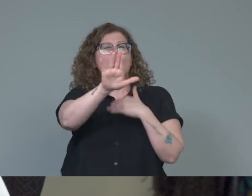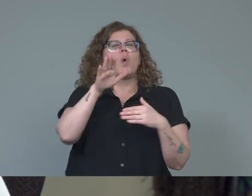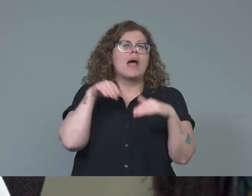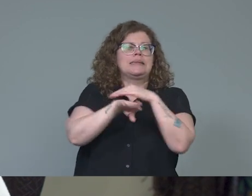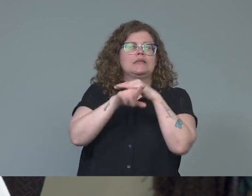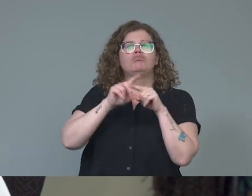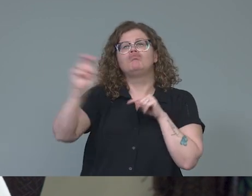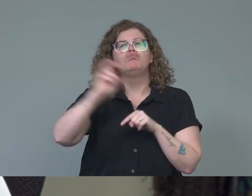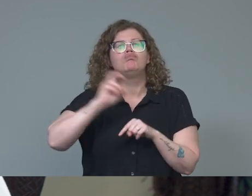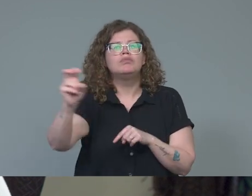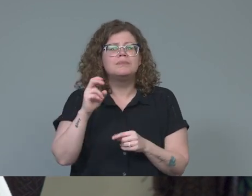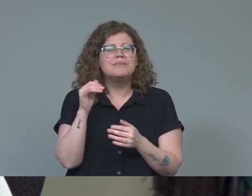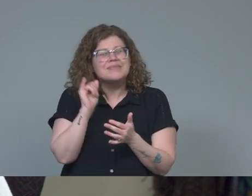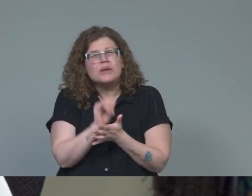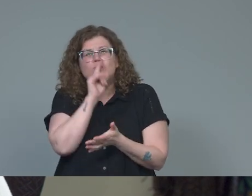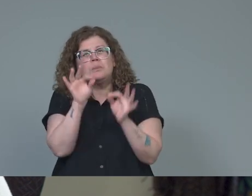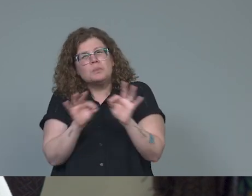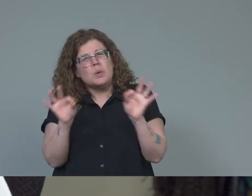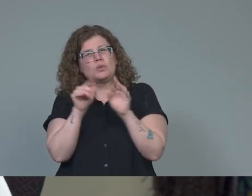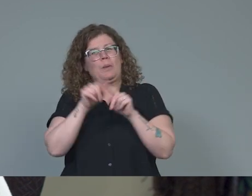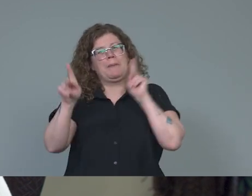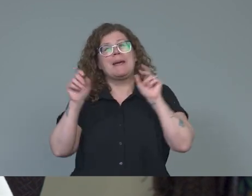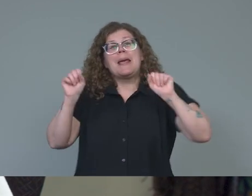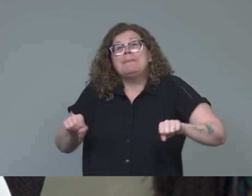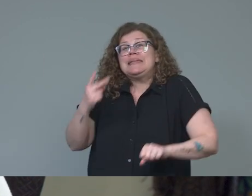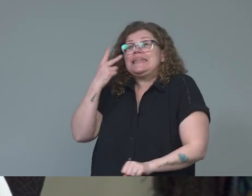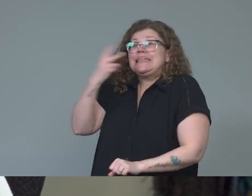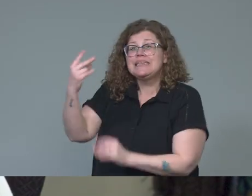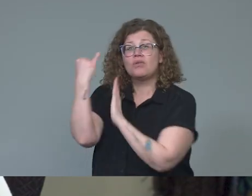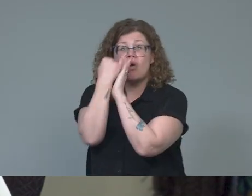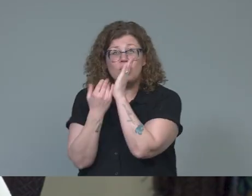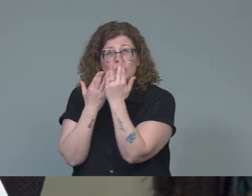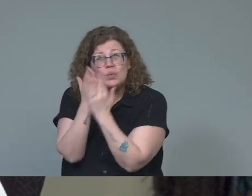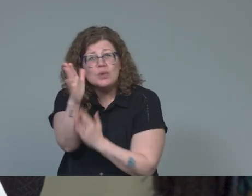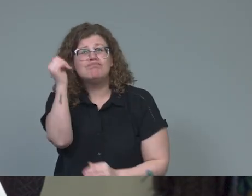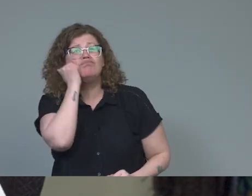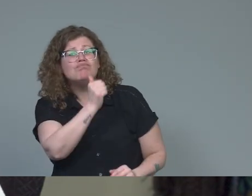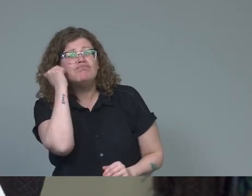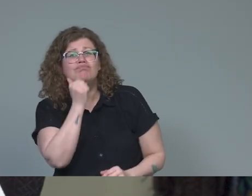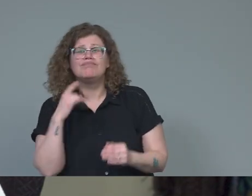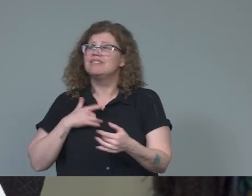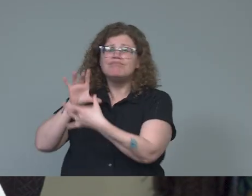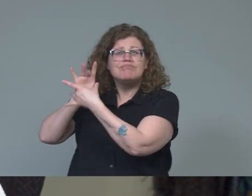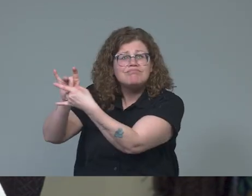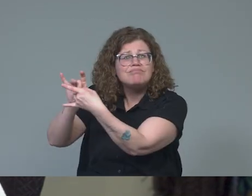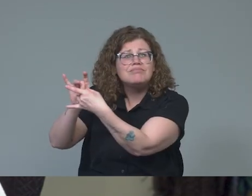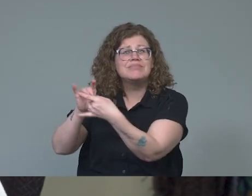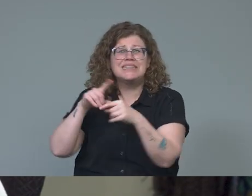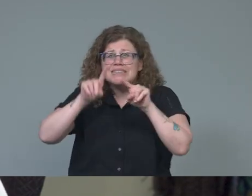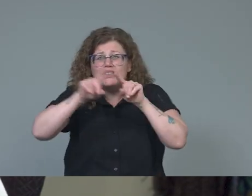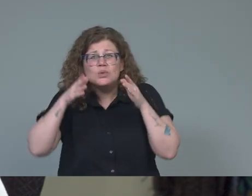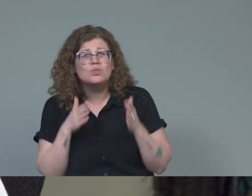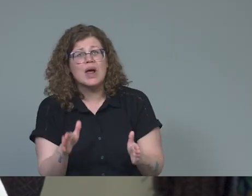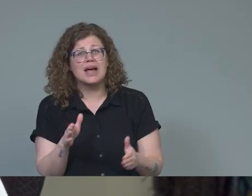in. Um, and I think really art is a gateway into being able to have really difficult conversations or to be able